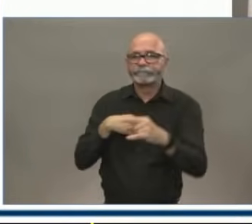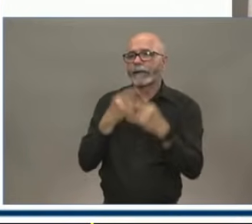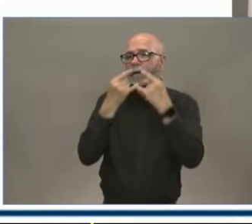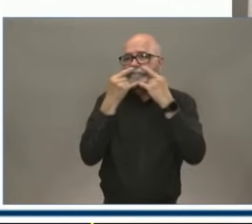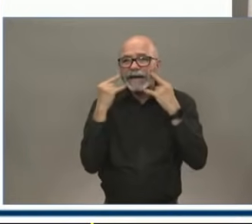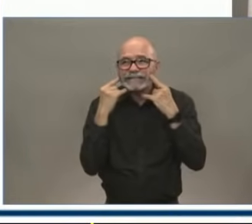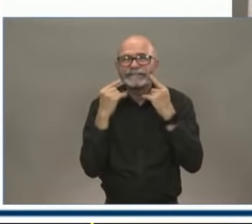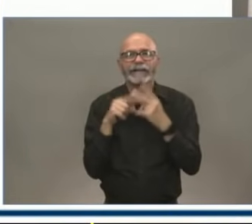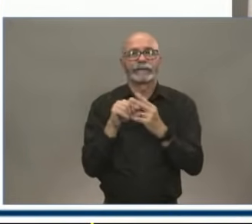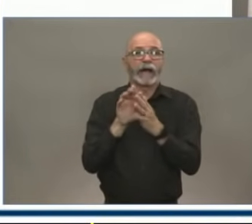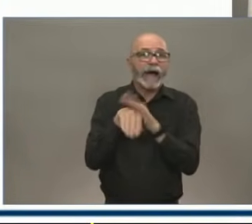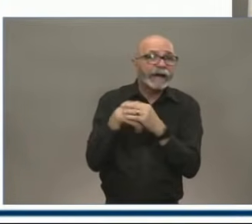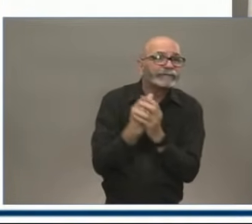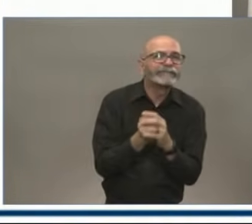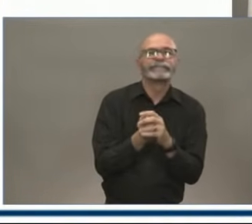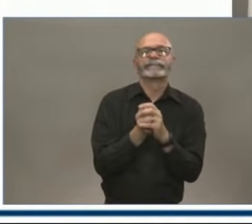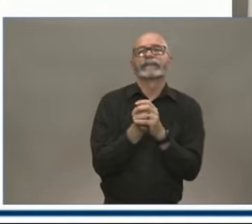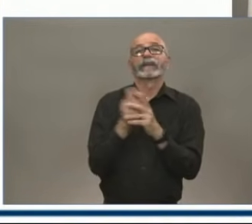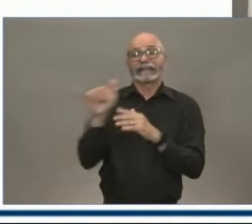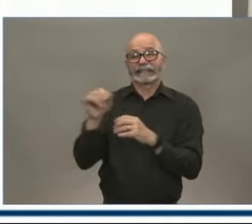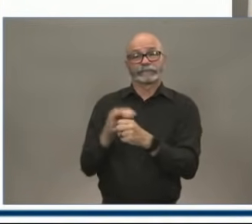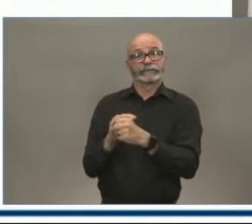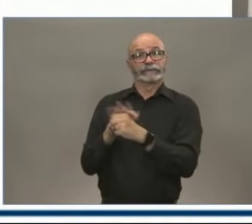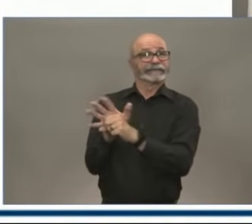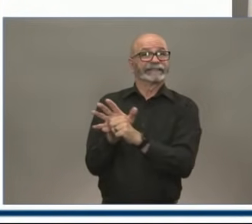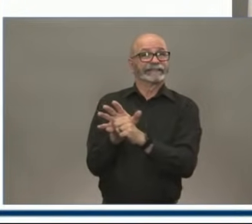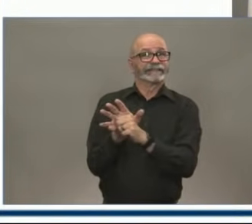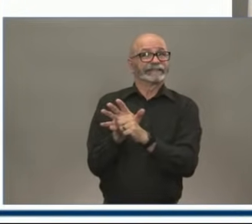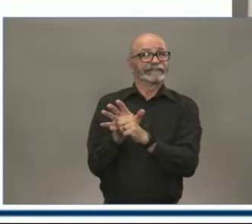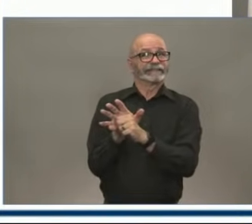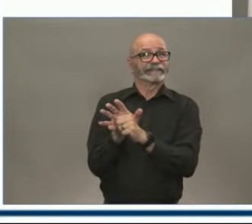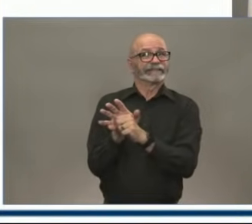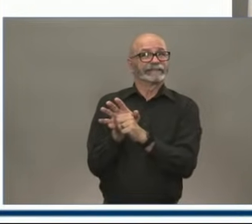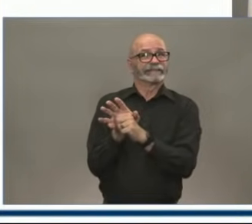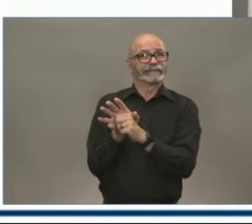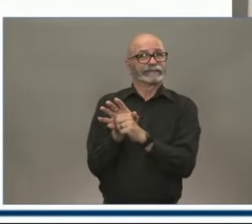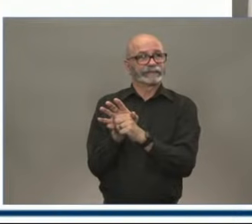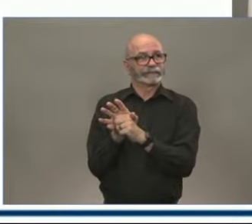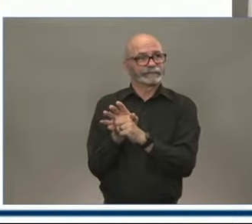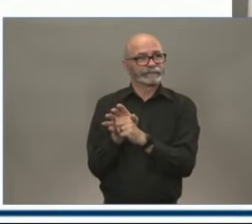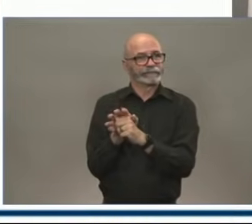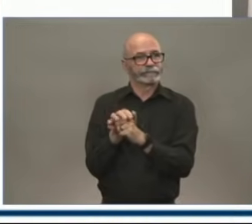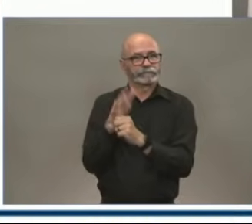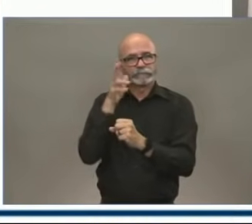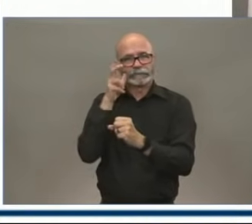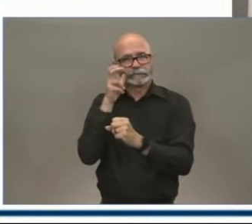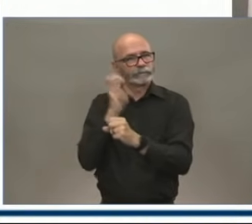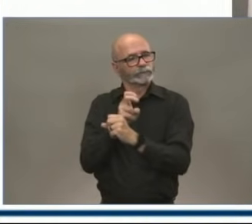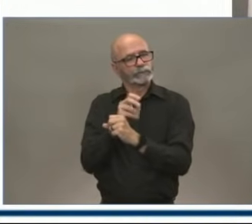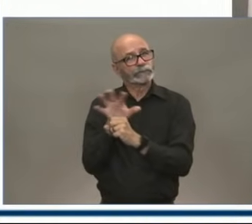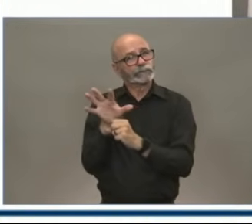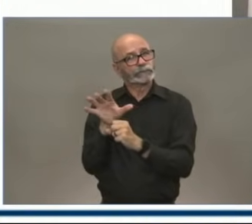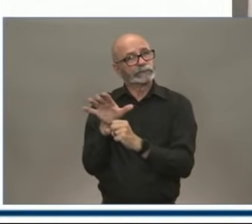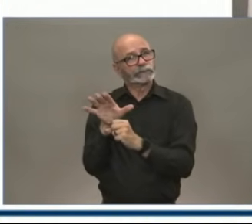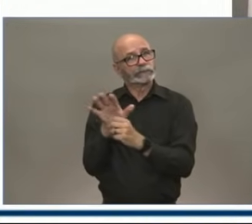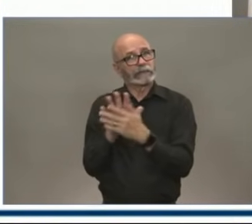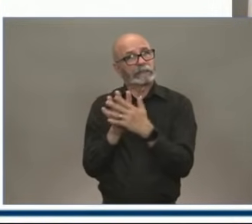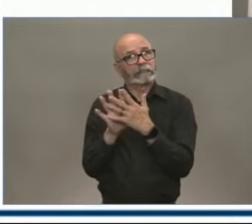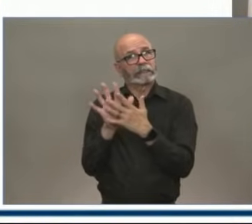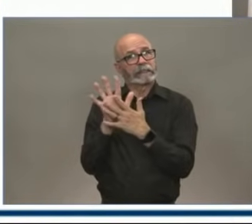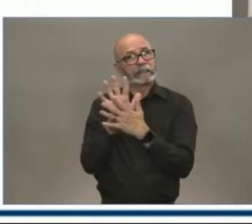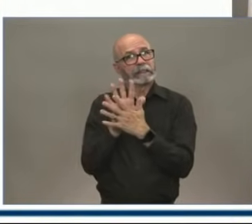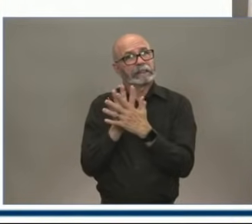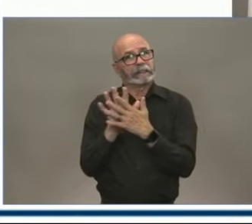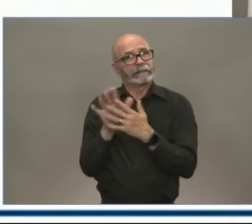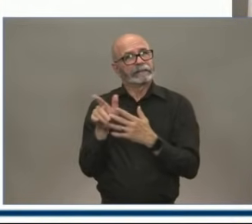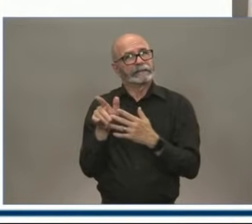lead to further reductions of basic health and welfare, as they saw with their clients earlier with